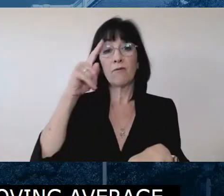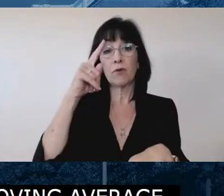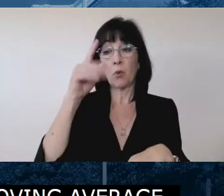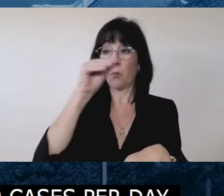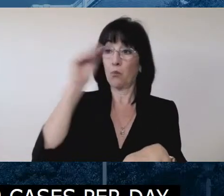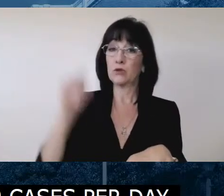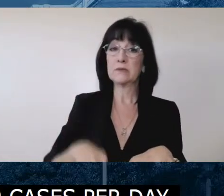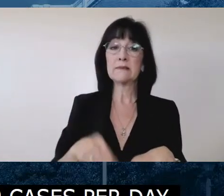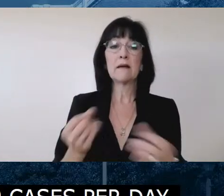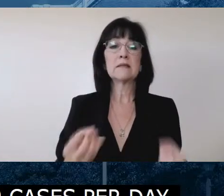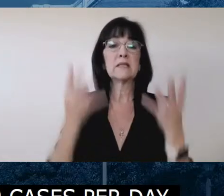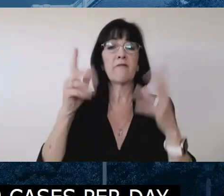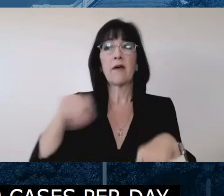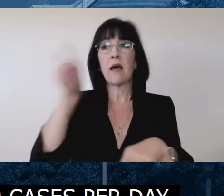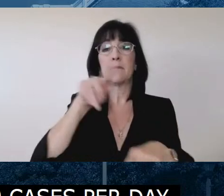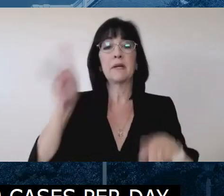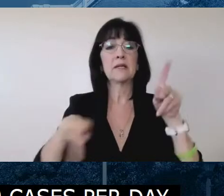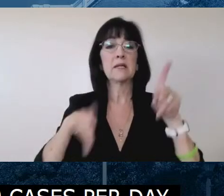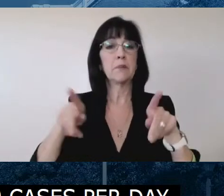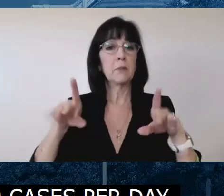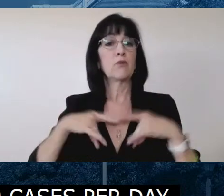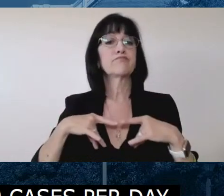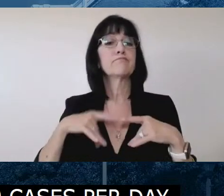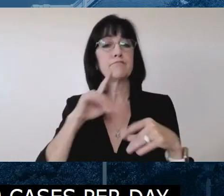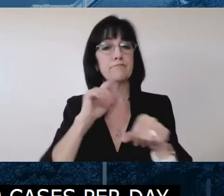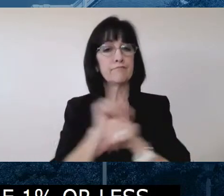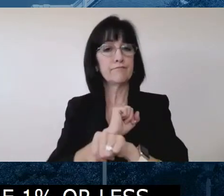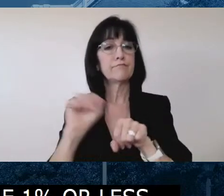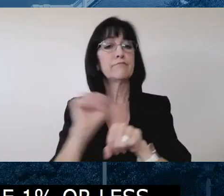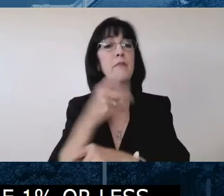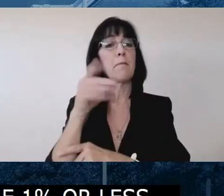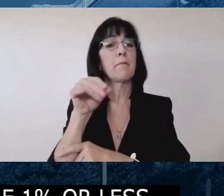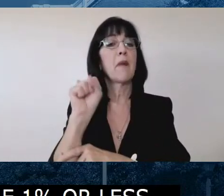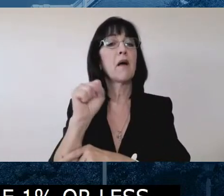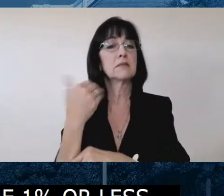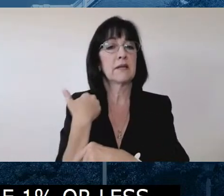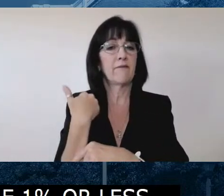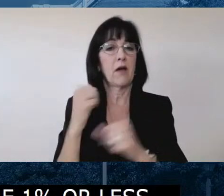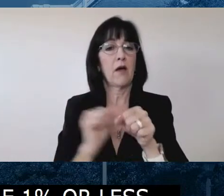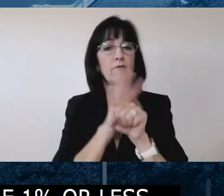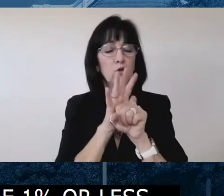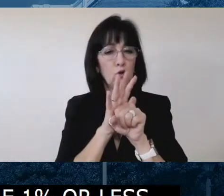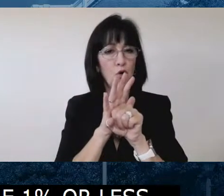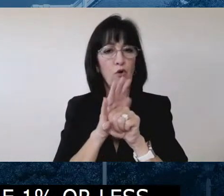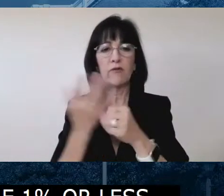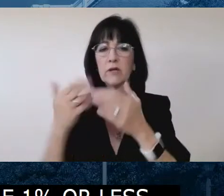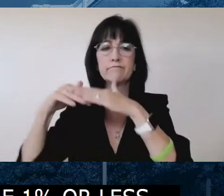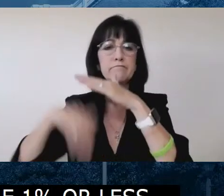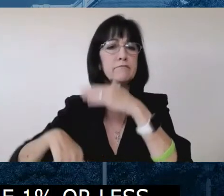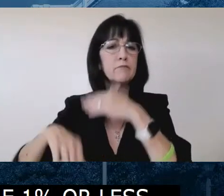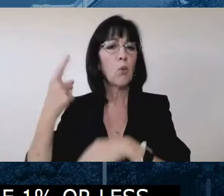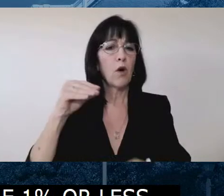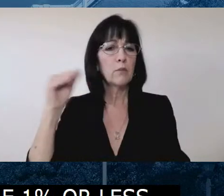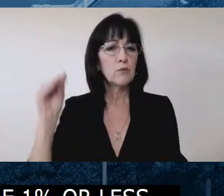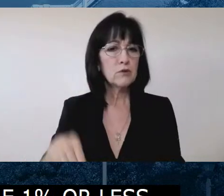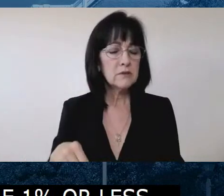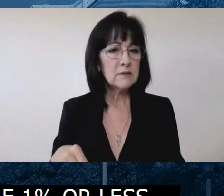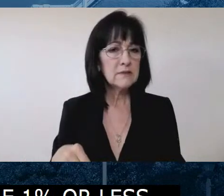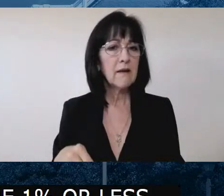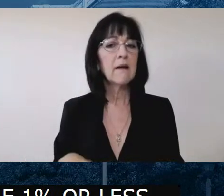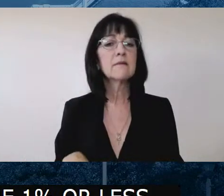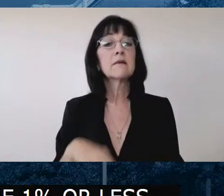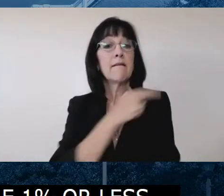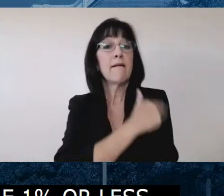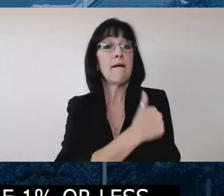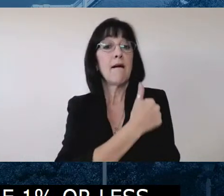or less, and our hospitalization had bottomed out just under 20. If